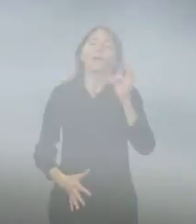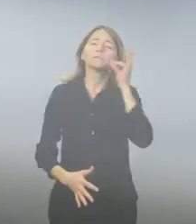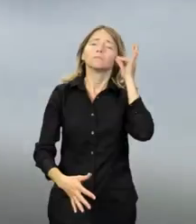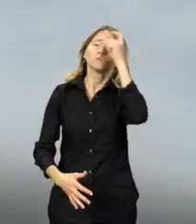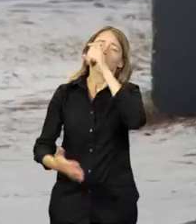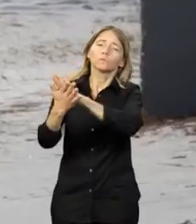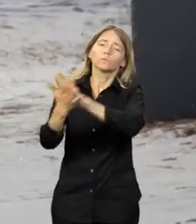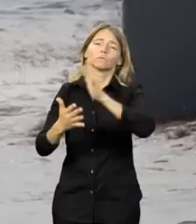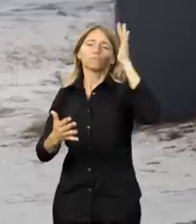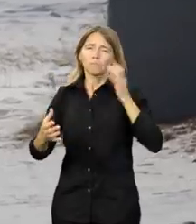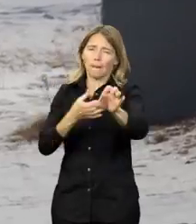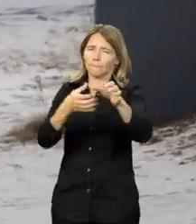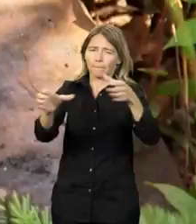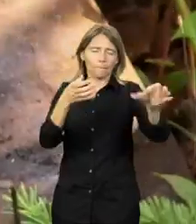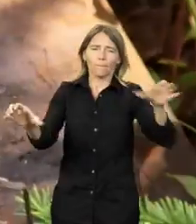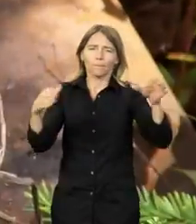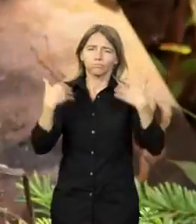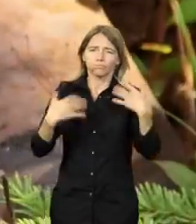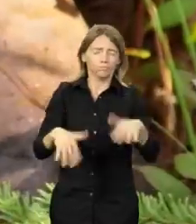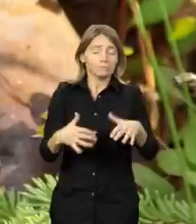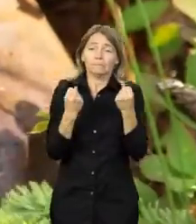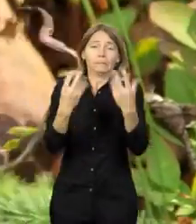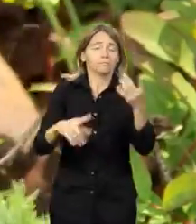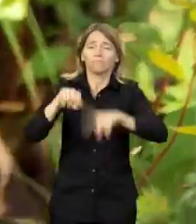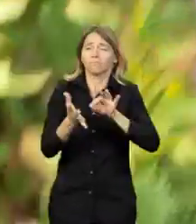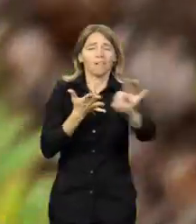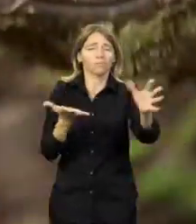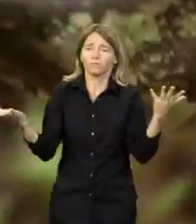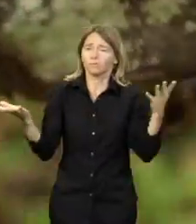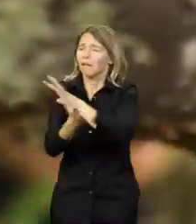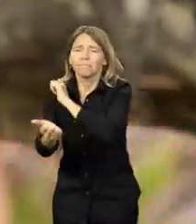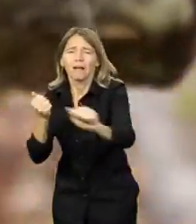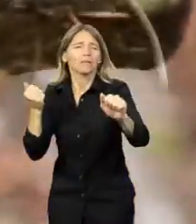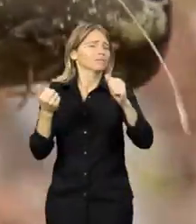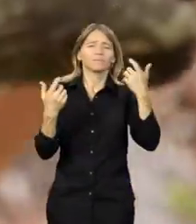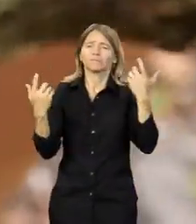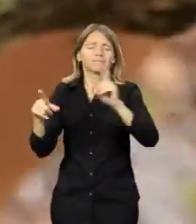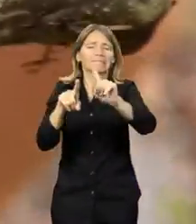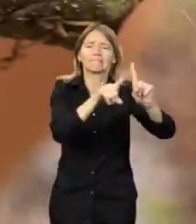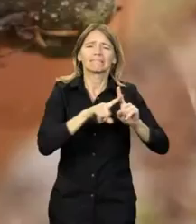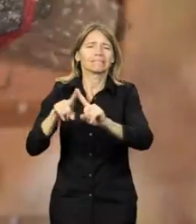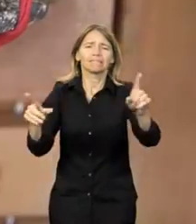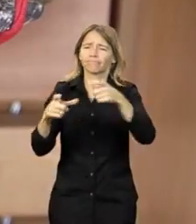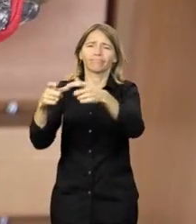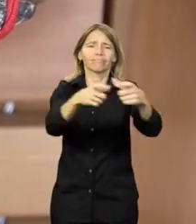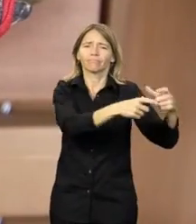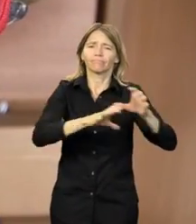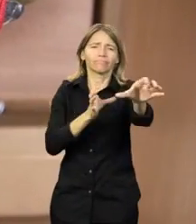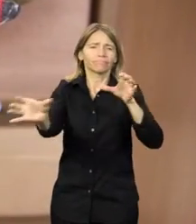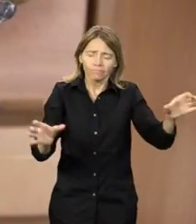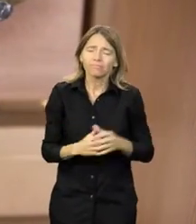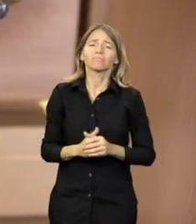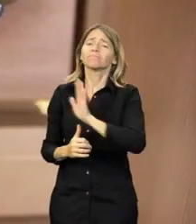Strewn in the wake of the Indian residential schools are an immeasurable number of broken or damaged pieces. These